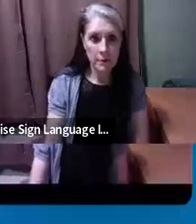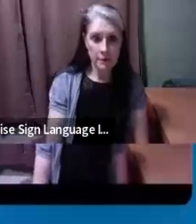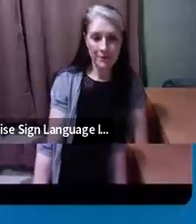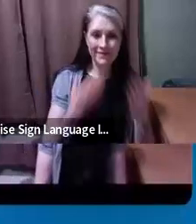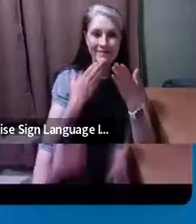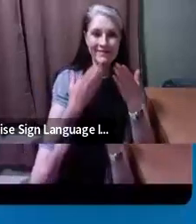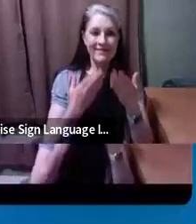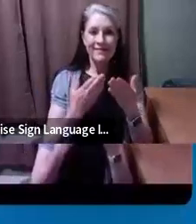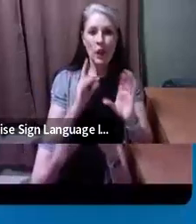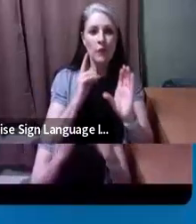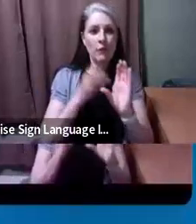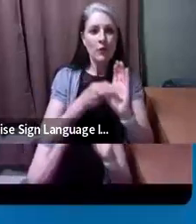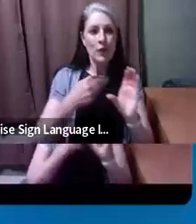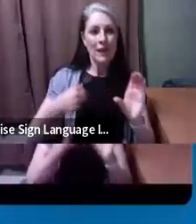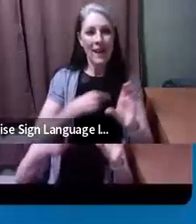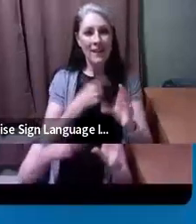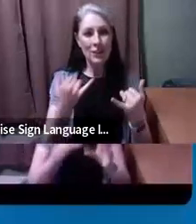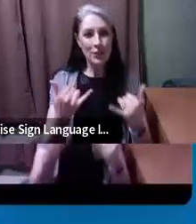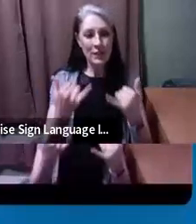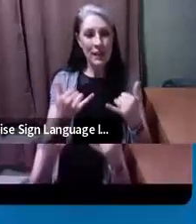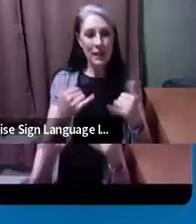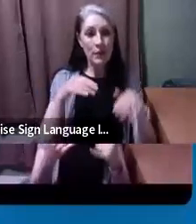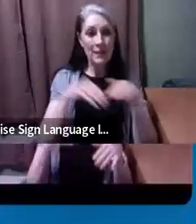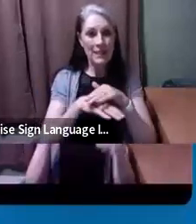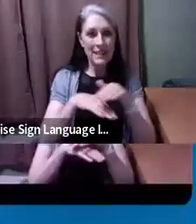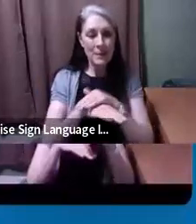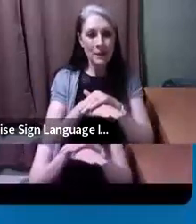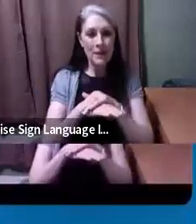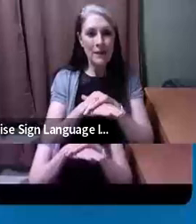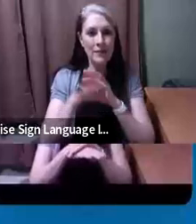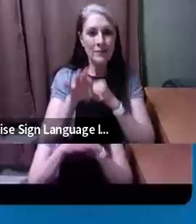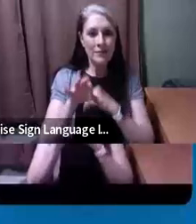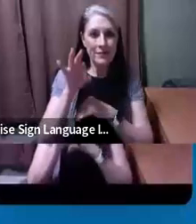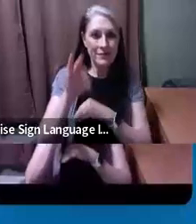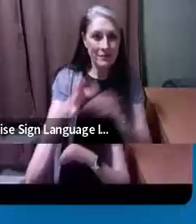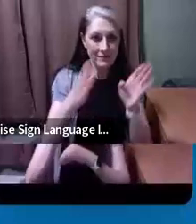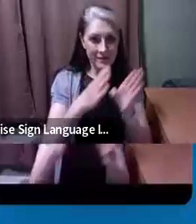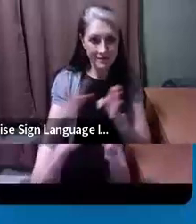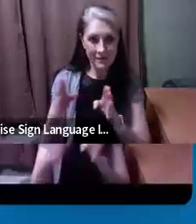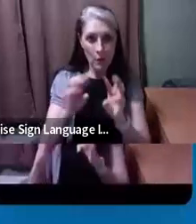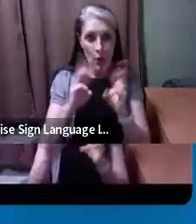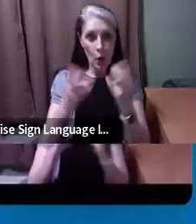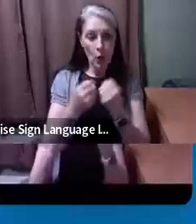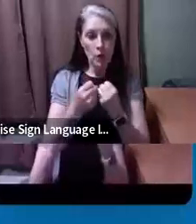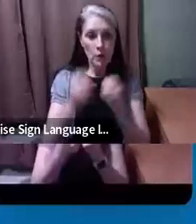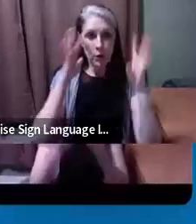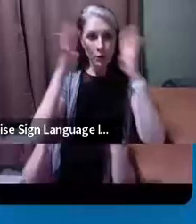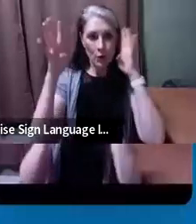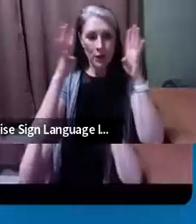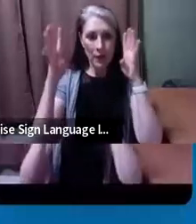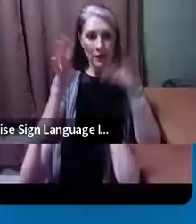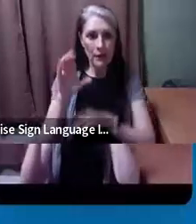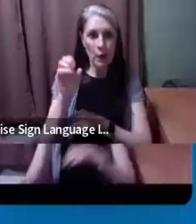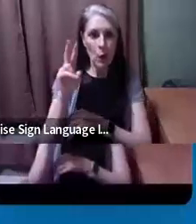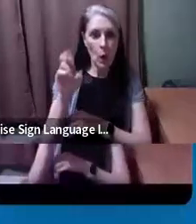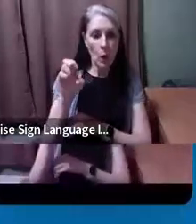Thank you so much for joining us today for our accessibility tips and strategies workshop for the Creative Corps Inland Southern